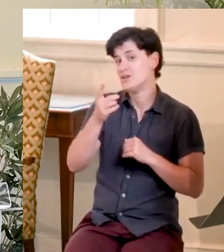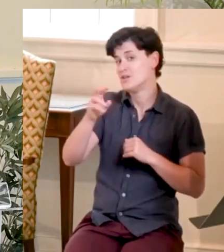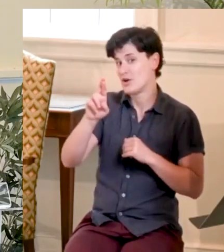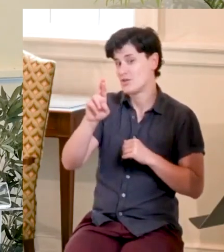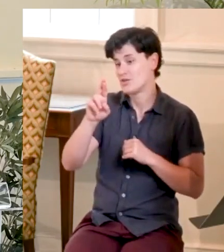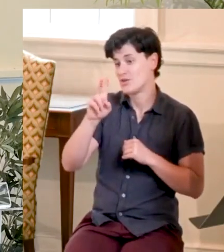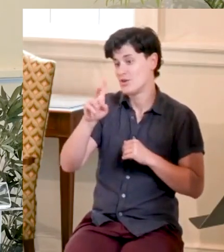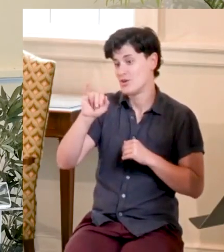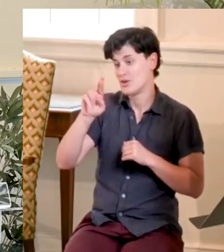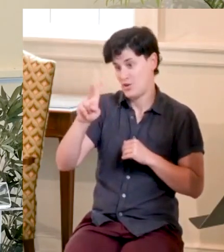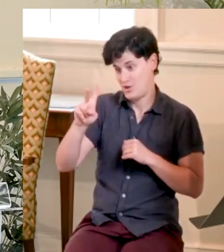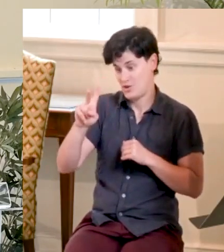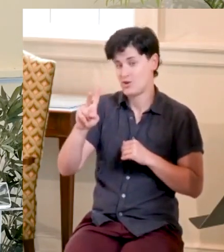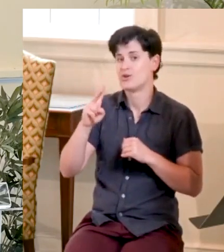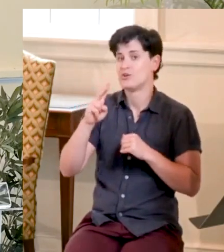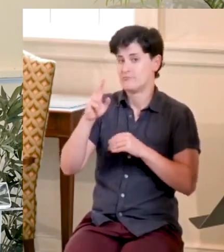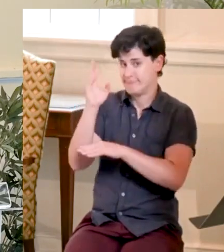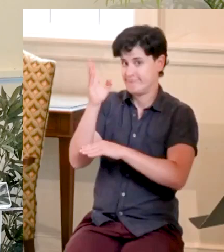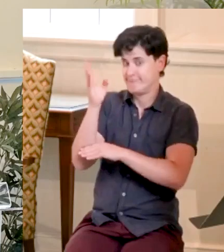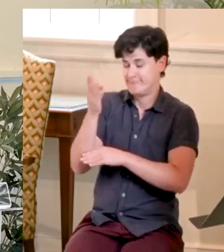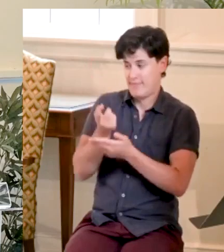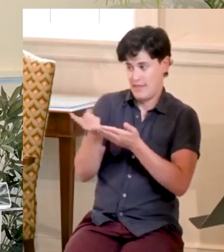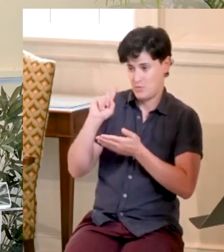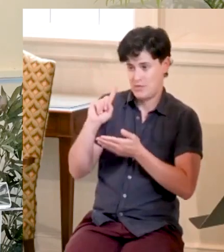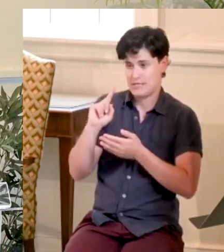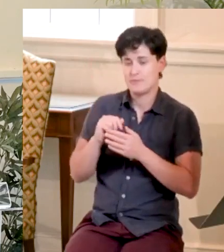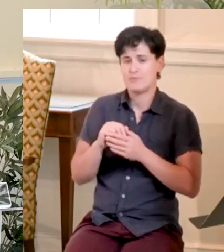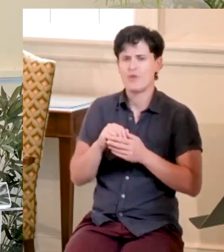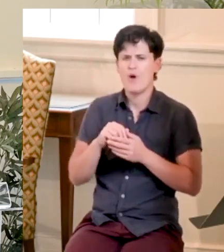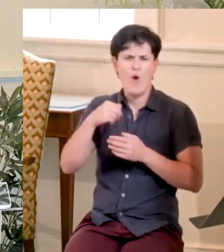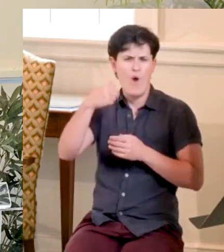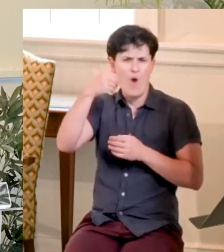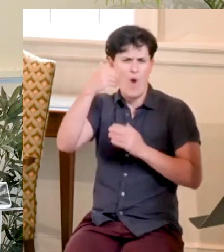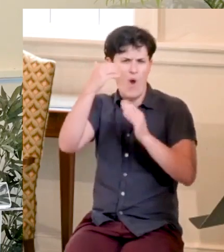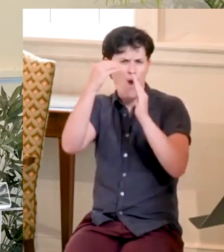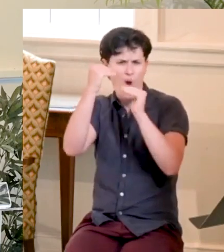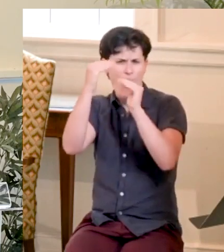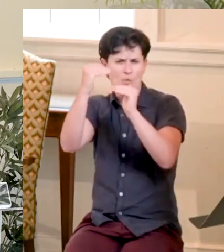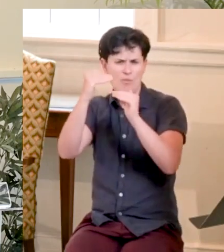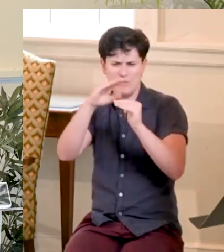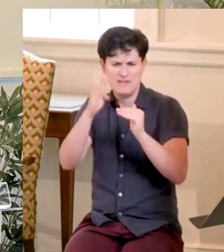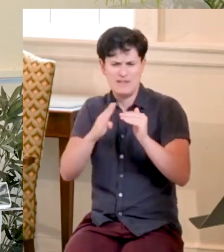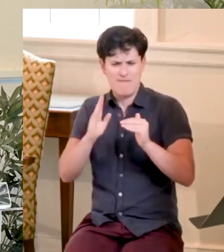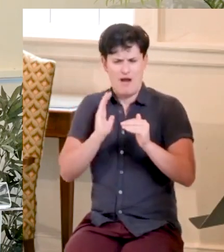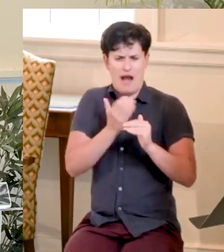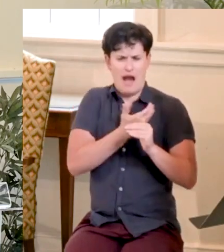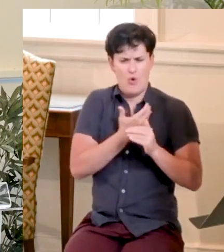Kirk conveyed last week, hope is never ours to carry alone.